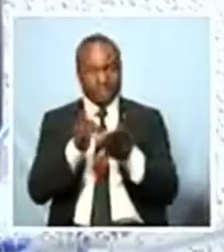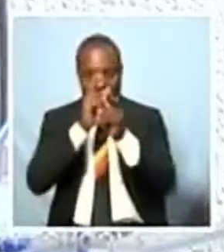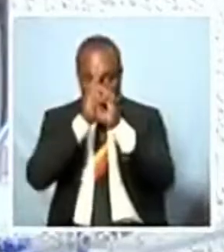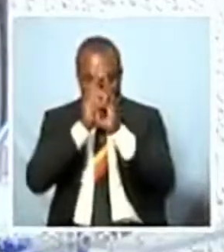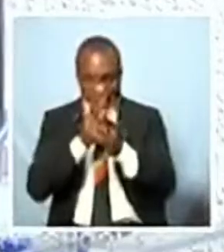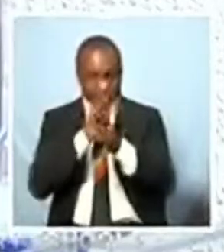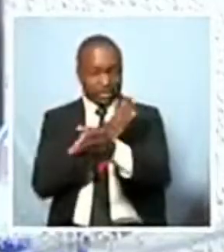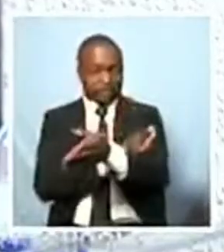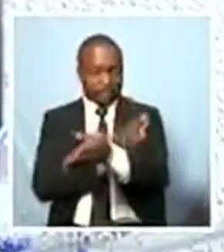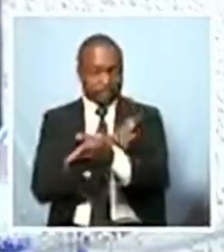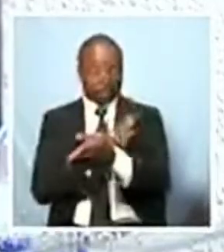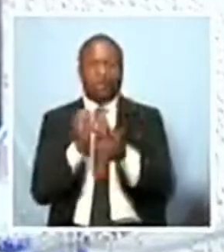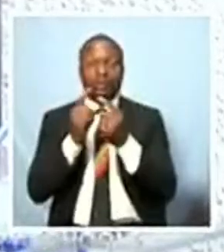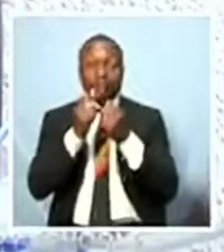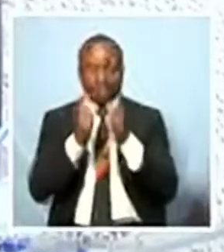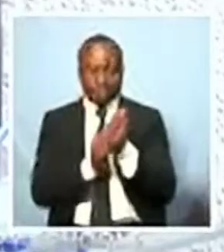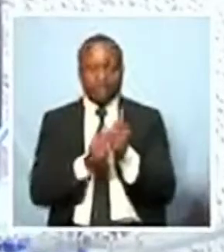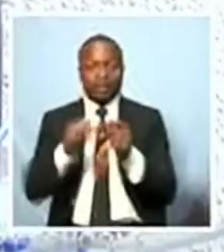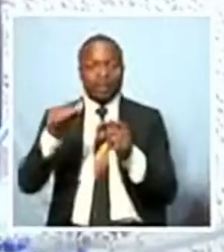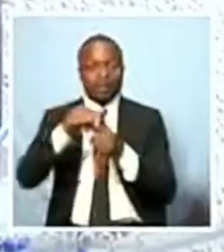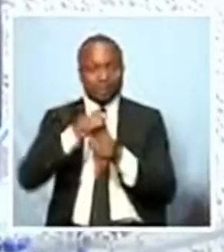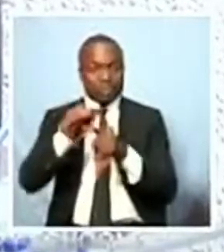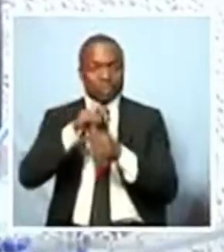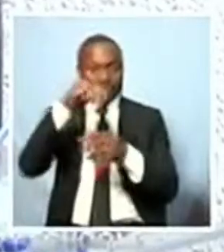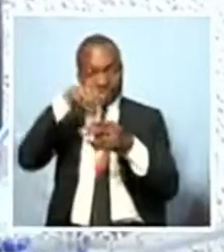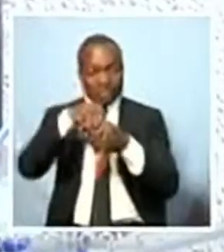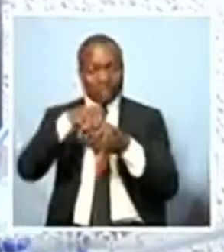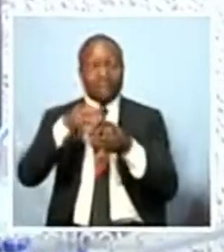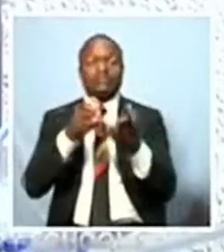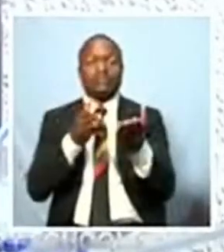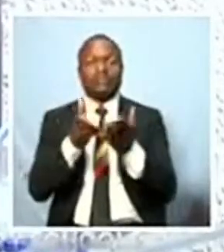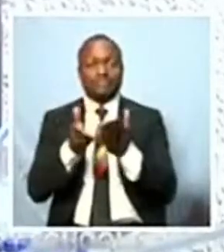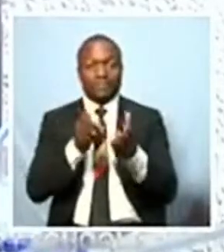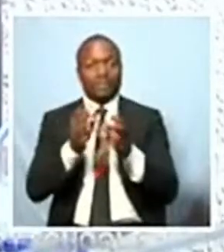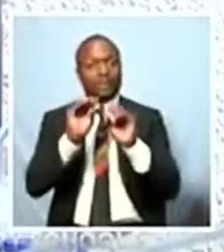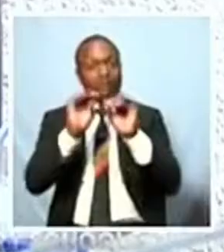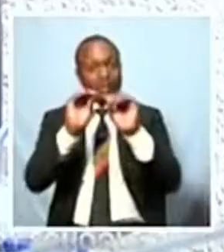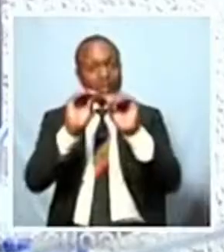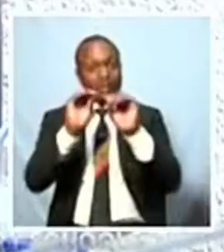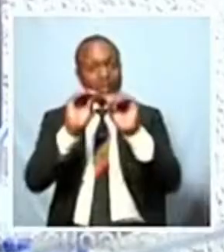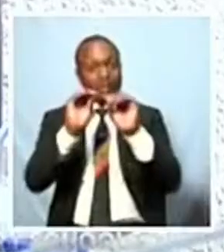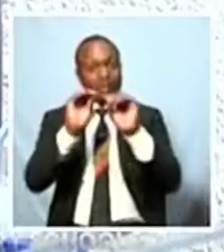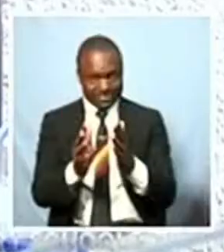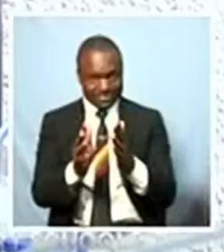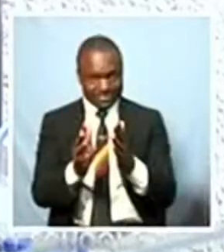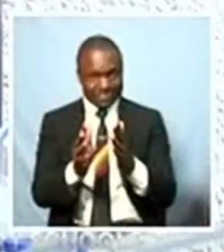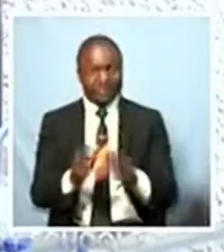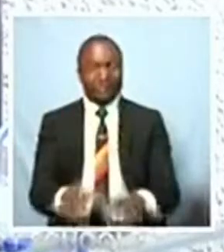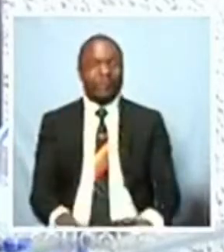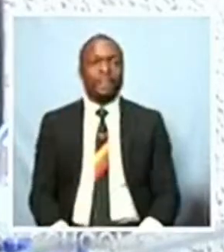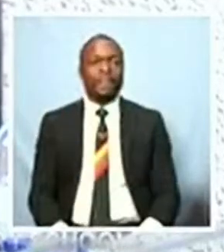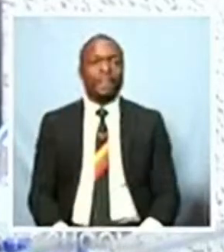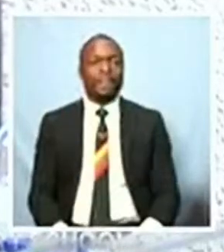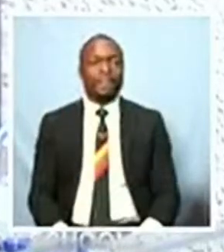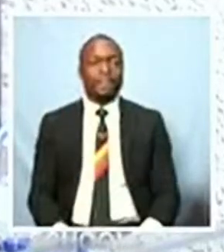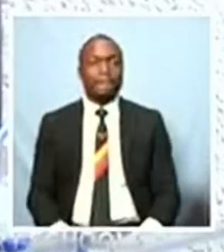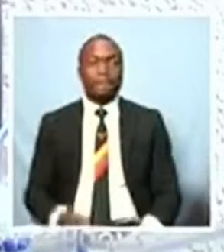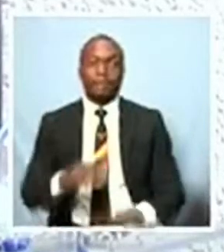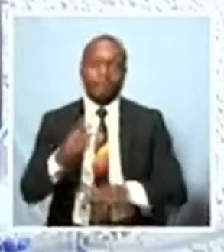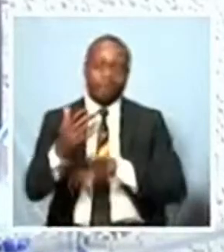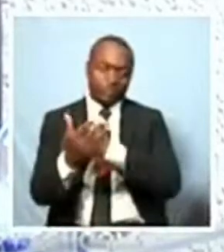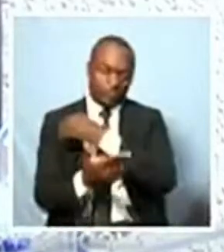Banda was referring to that, to train the in-service teachers so that they embrace